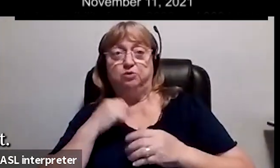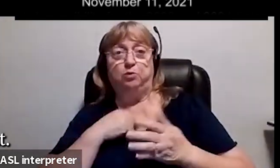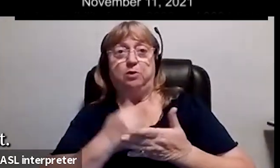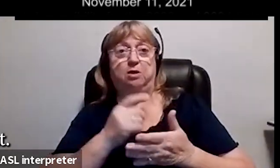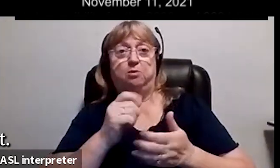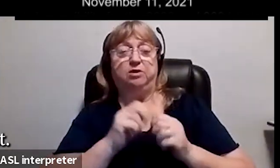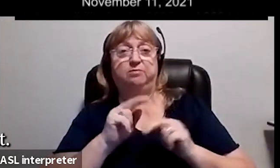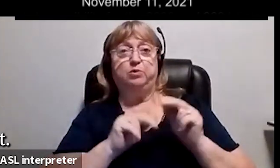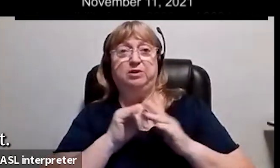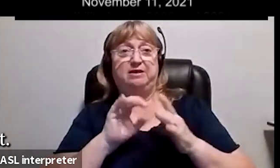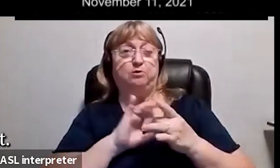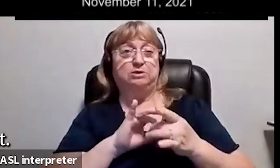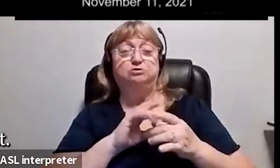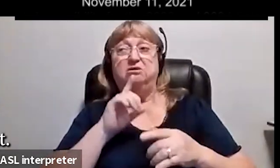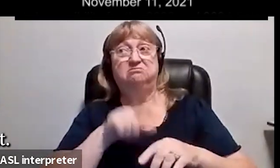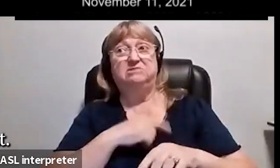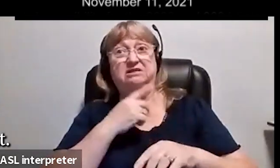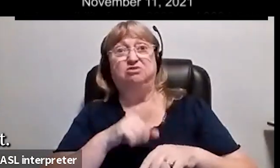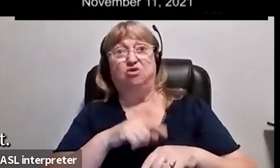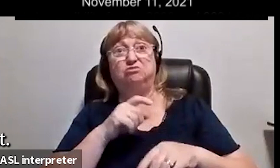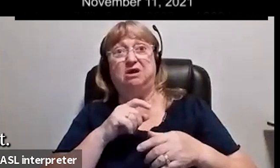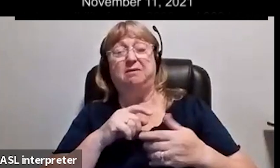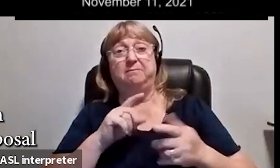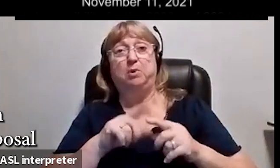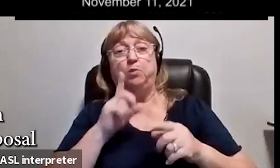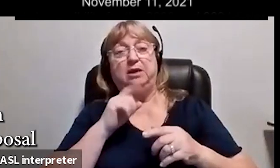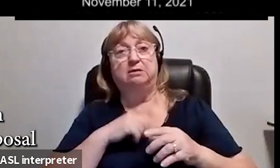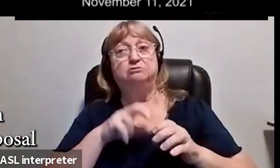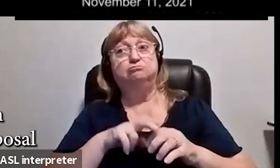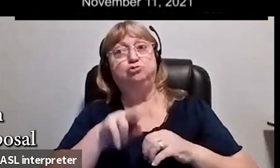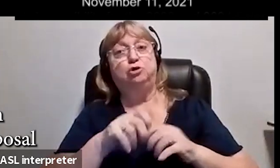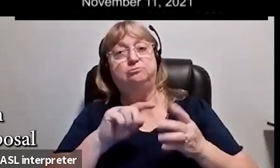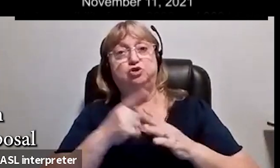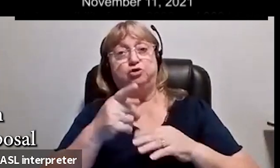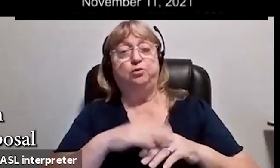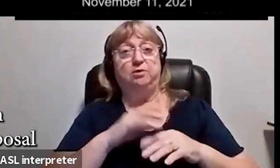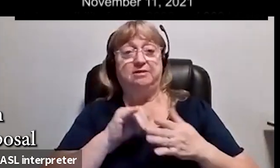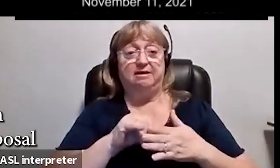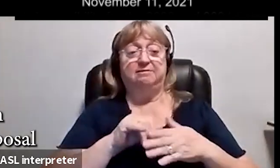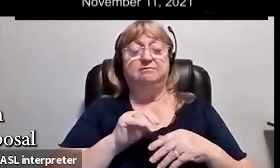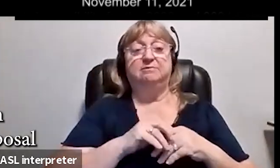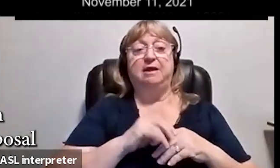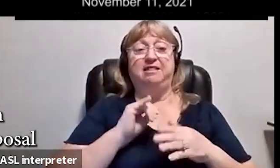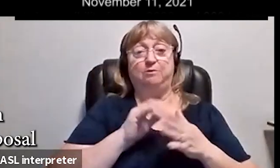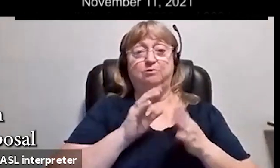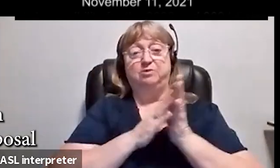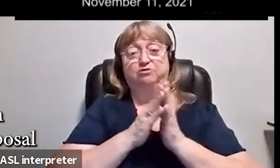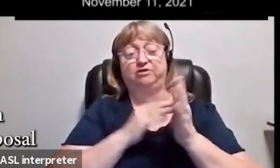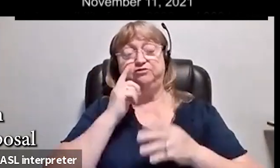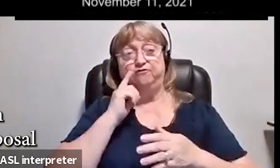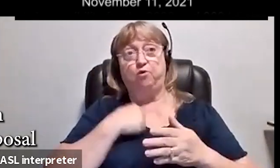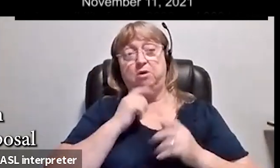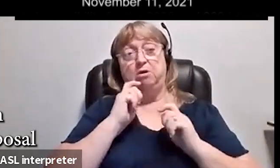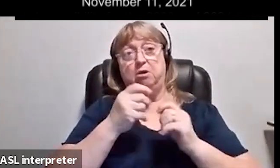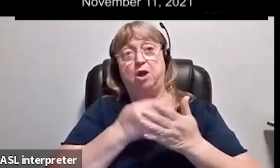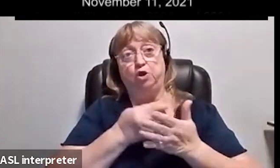it does take a long time, but we can jumpstart you on that. And that was also the motivation for a grant that we